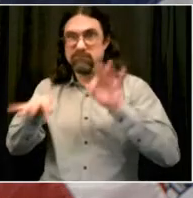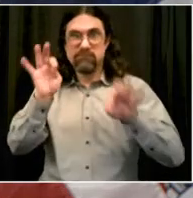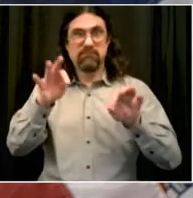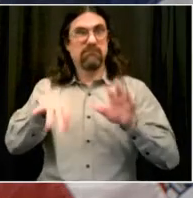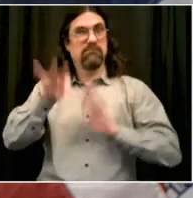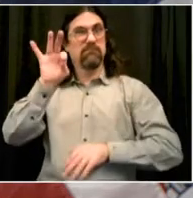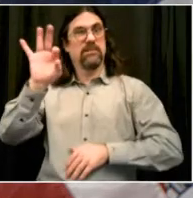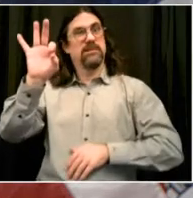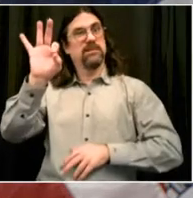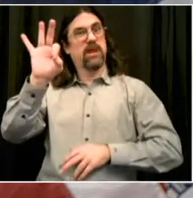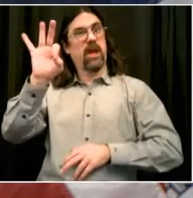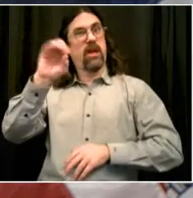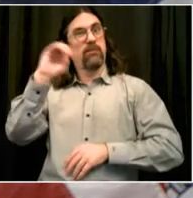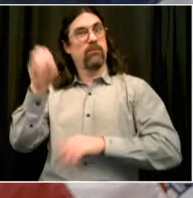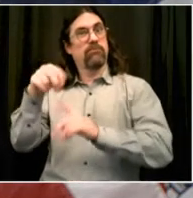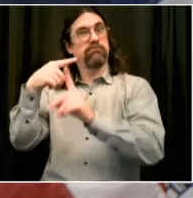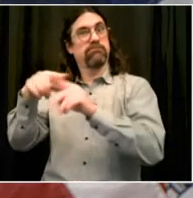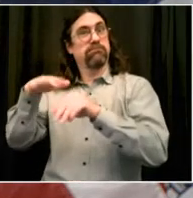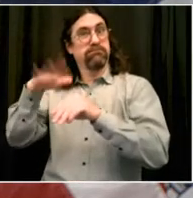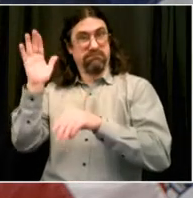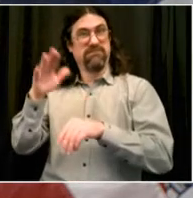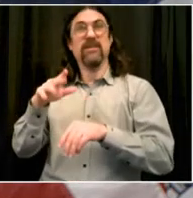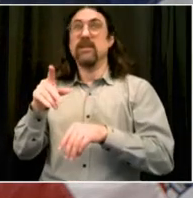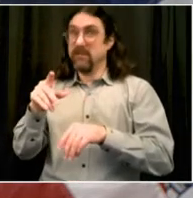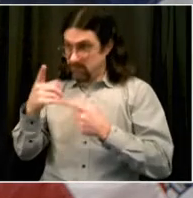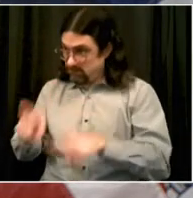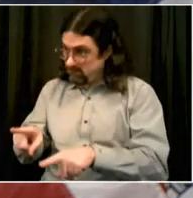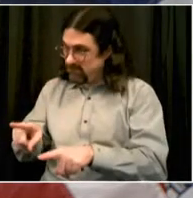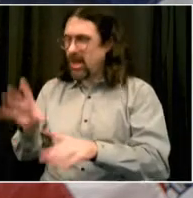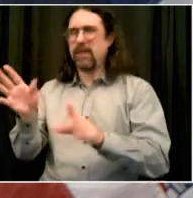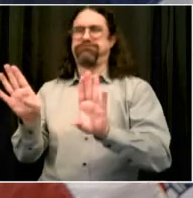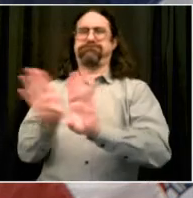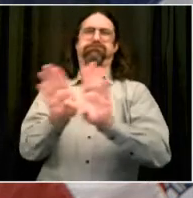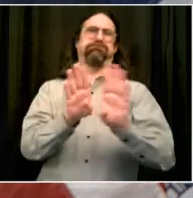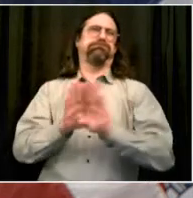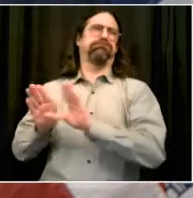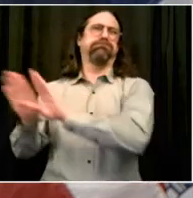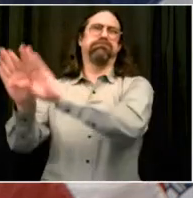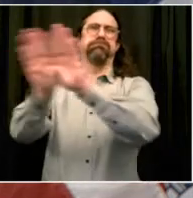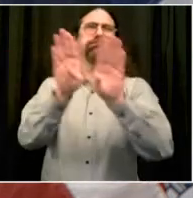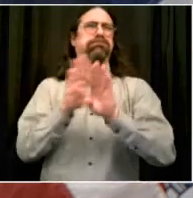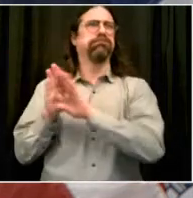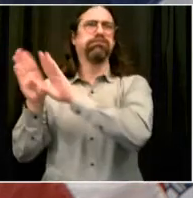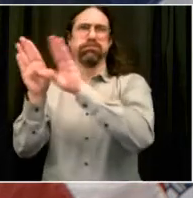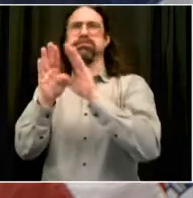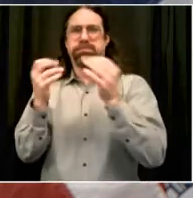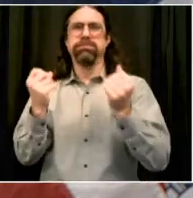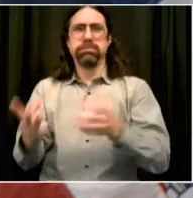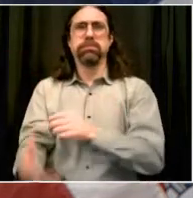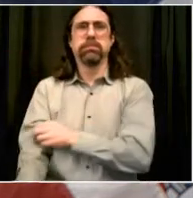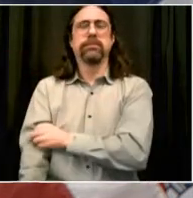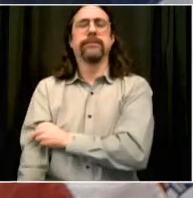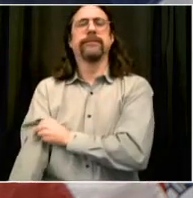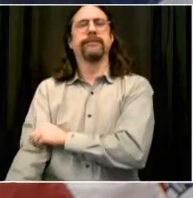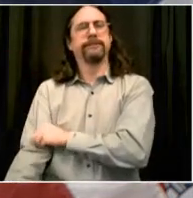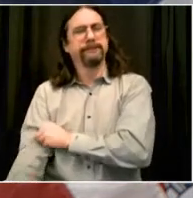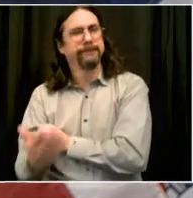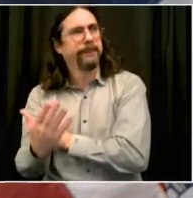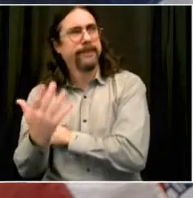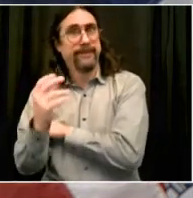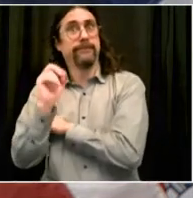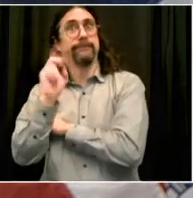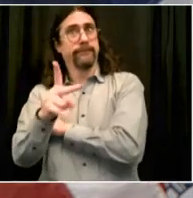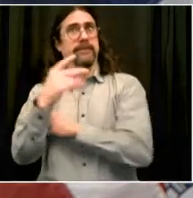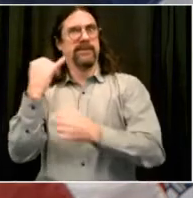seems very important. So I'm wondering, what's your understanding of this rule? Will all of New York City's schools close again if the